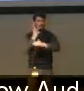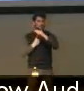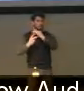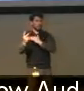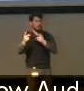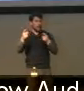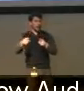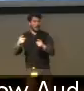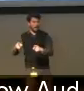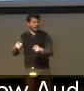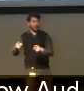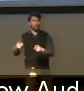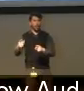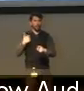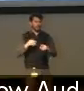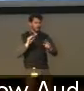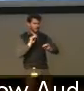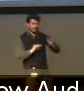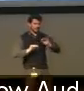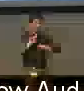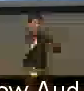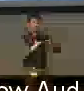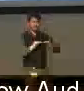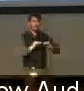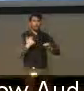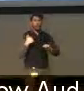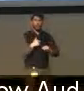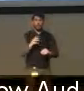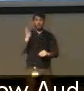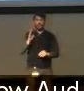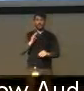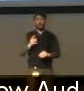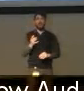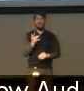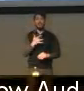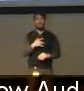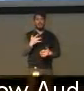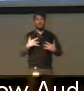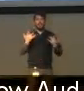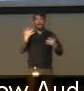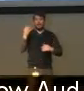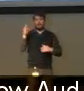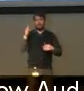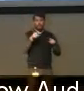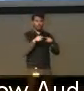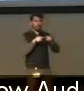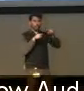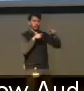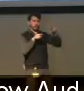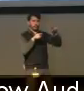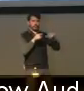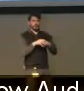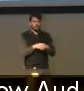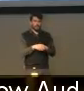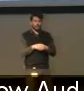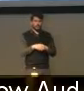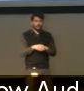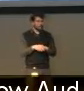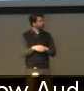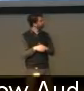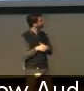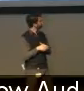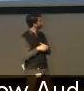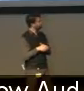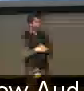happen, we were tracking very well to the light blue original projection curve that you see here. But then